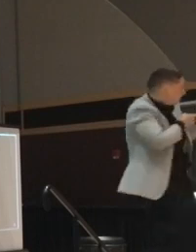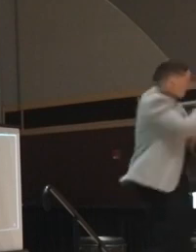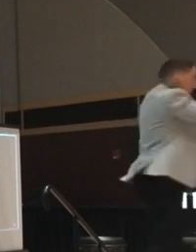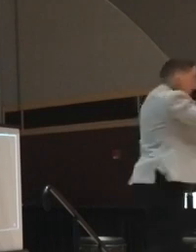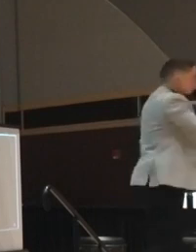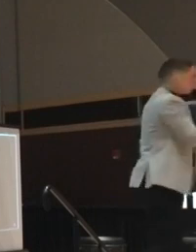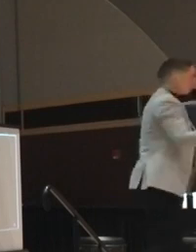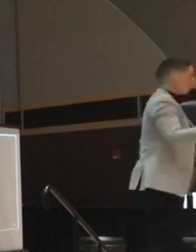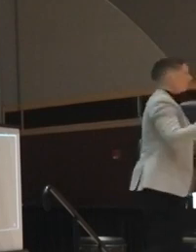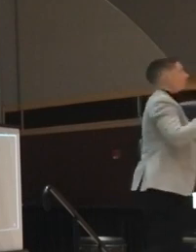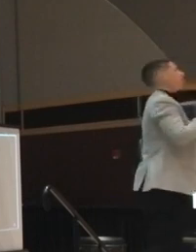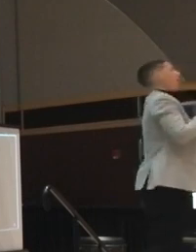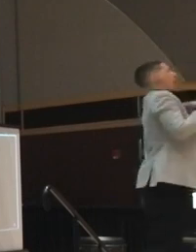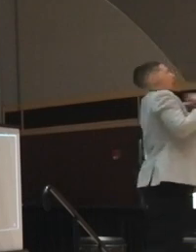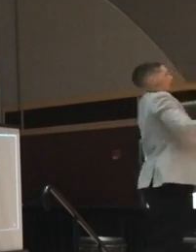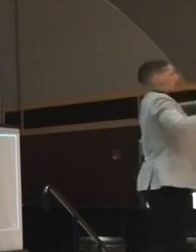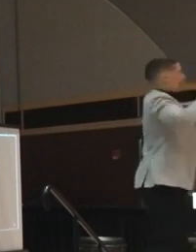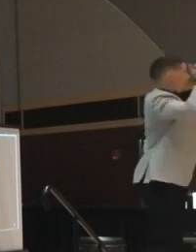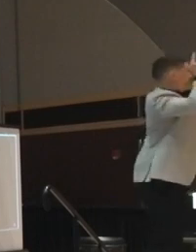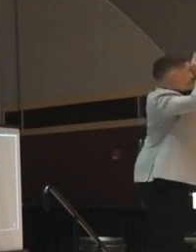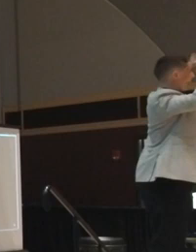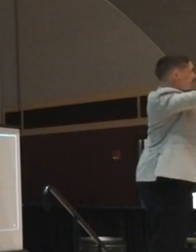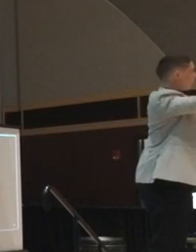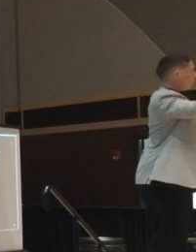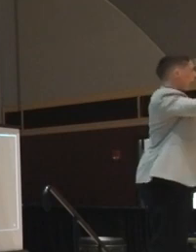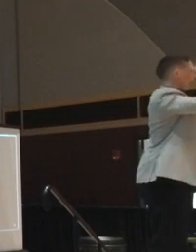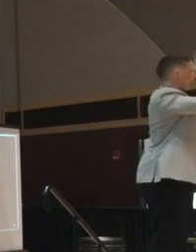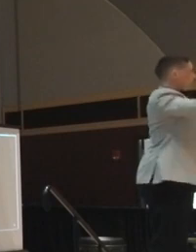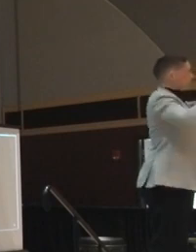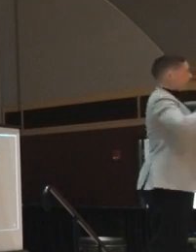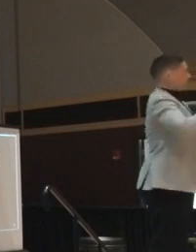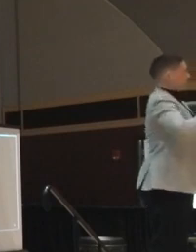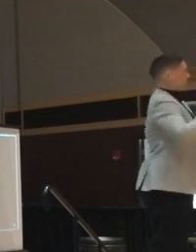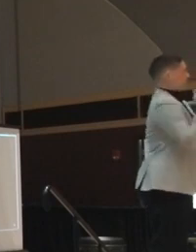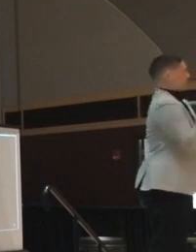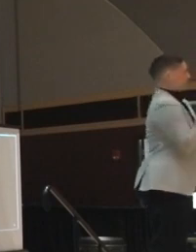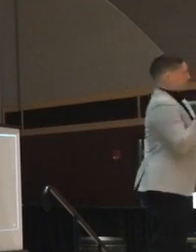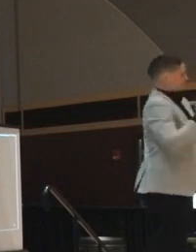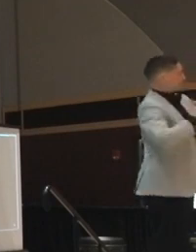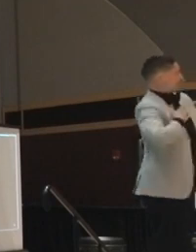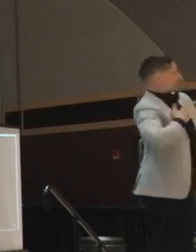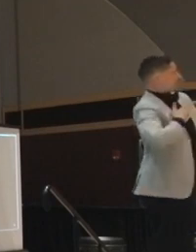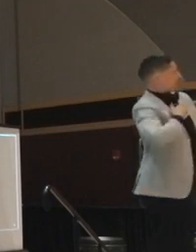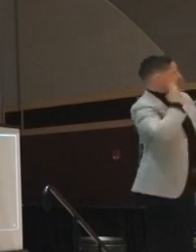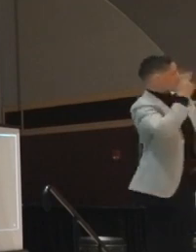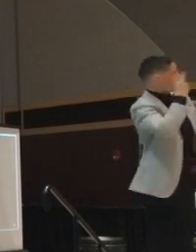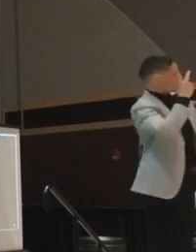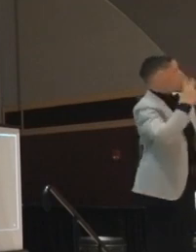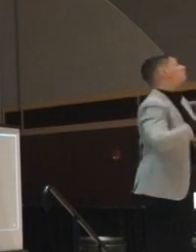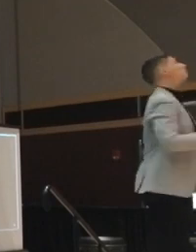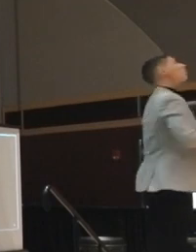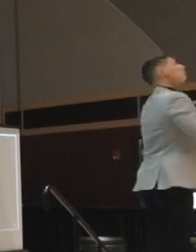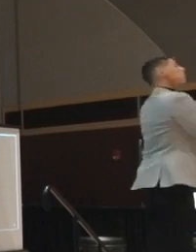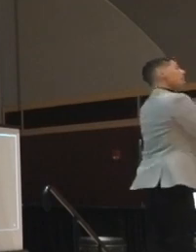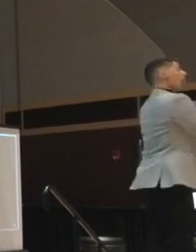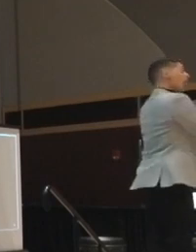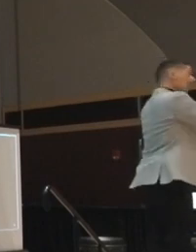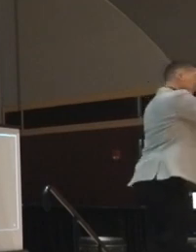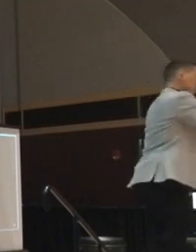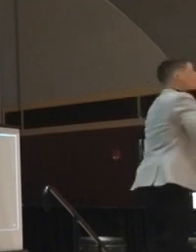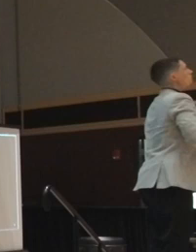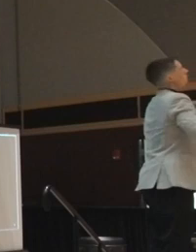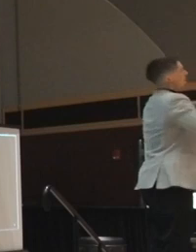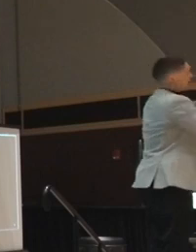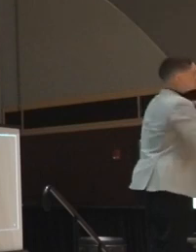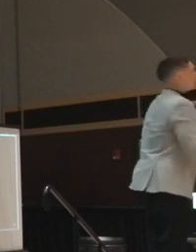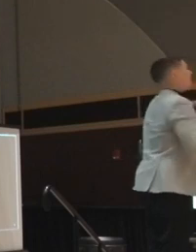the clever engineering department. This is where we're losing skills. The math thinkers, engineers,